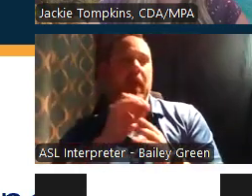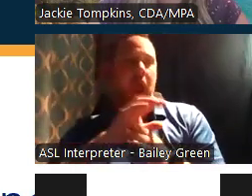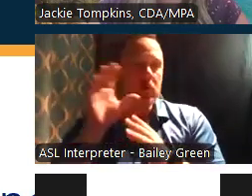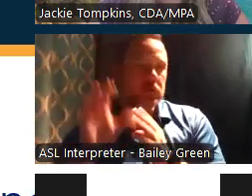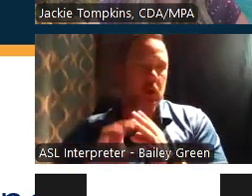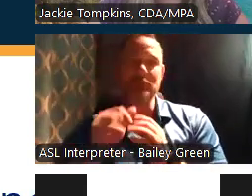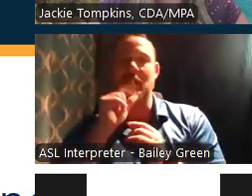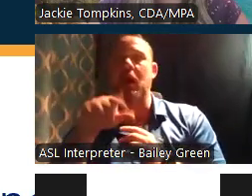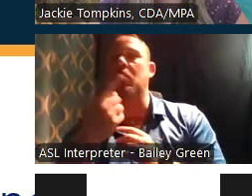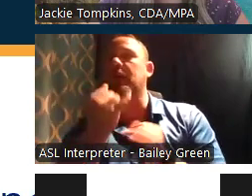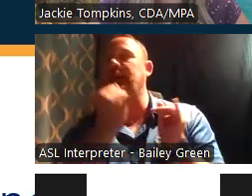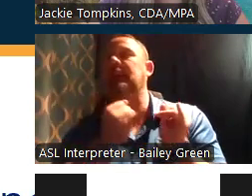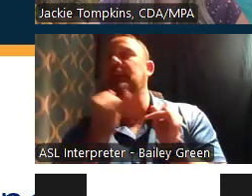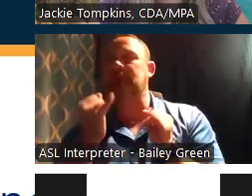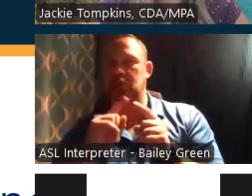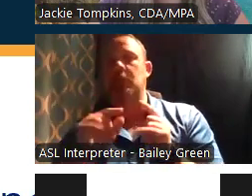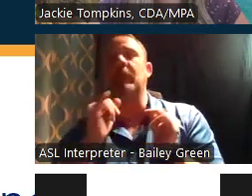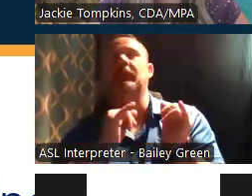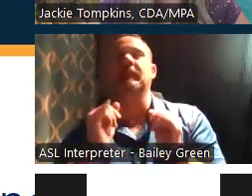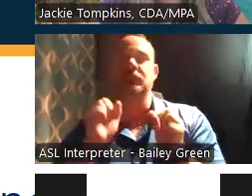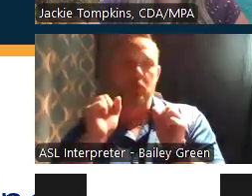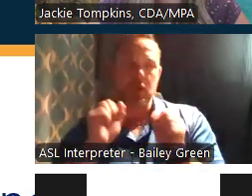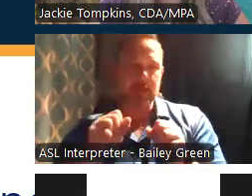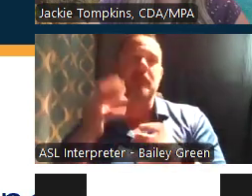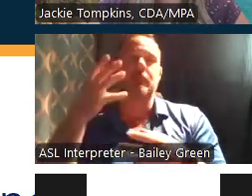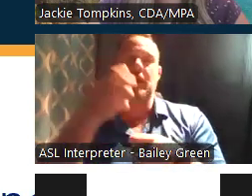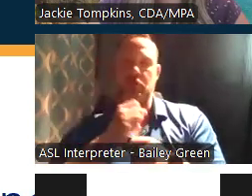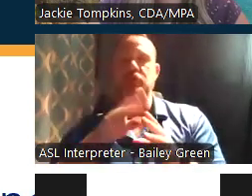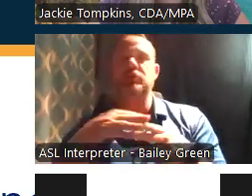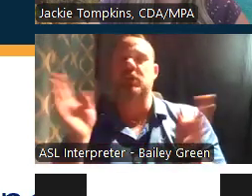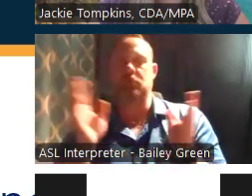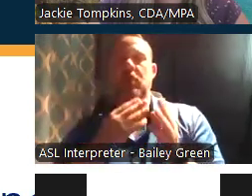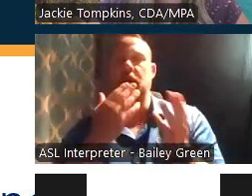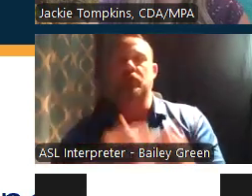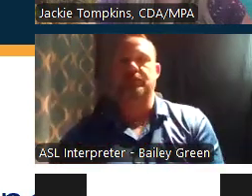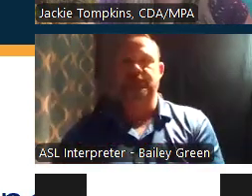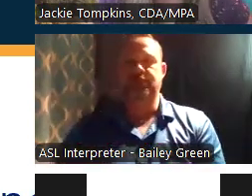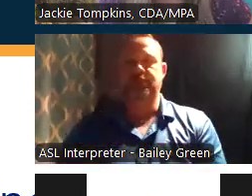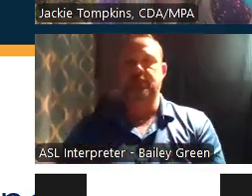of not just individual goals, but also individual goals that can be aggregated into general goals. Thank you.